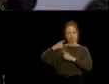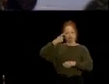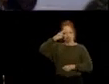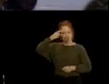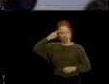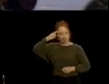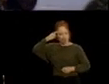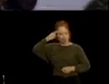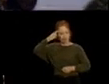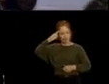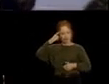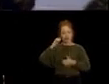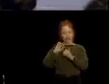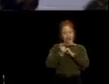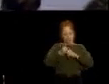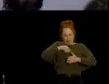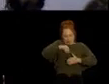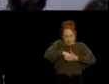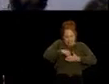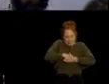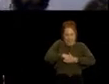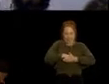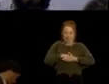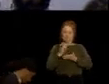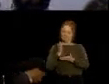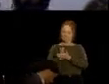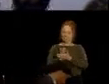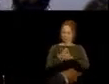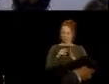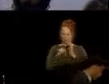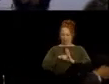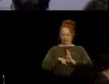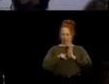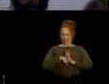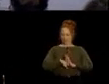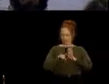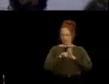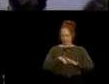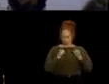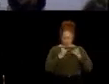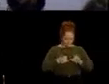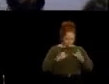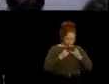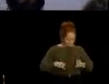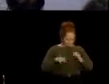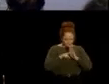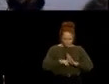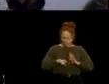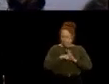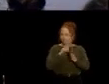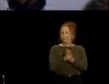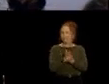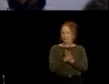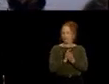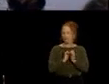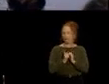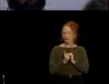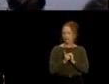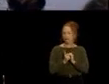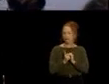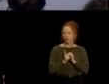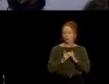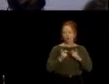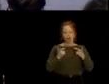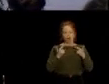Oh, well, that's a fantastic question. I think I'm very much intentional about asking for